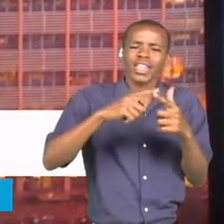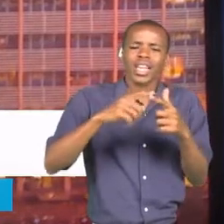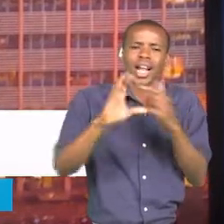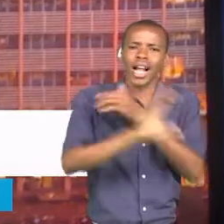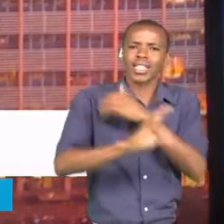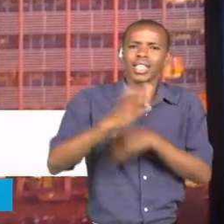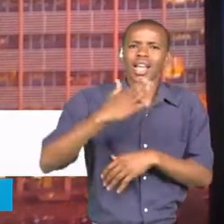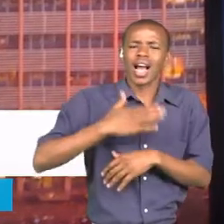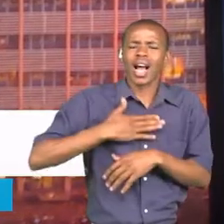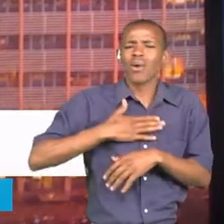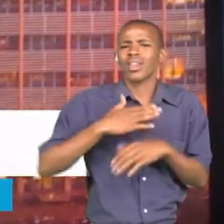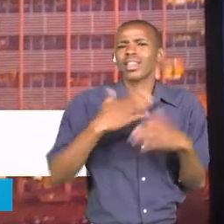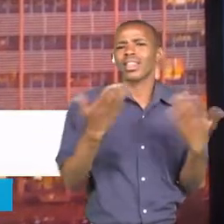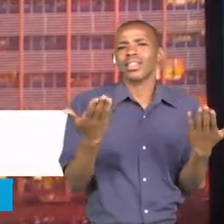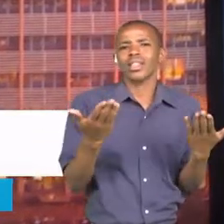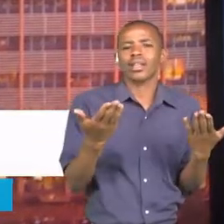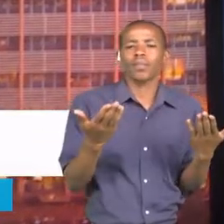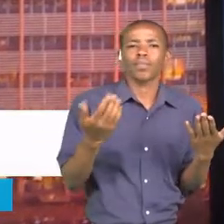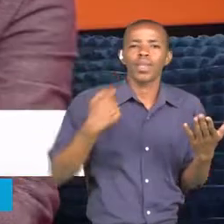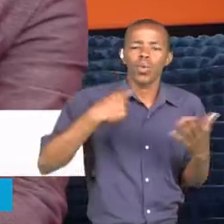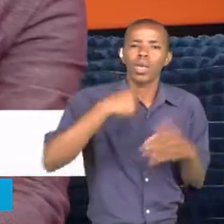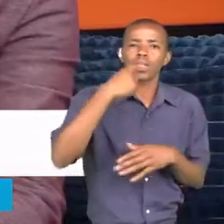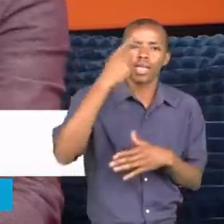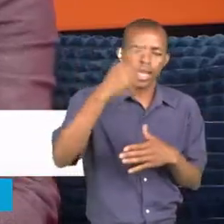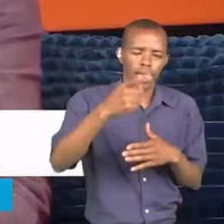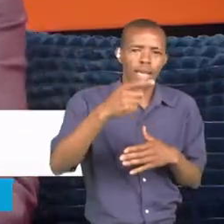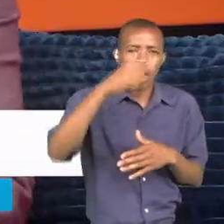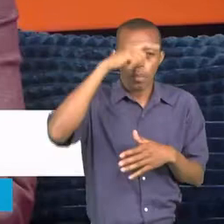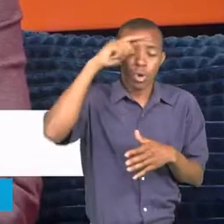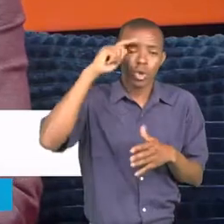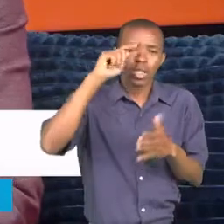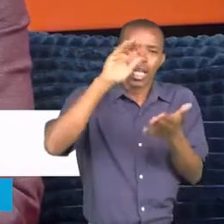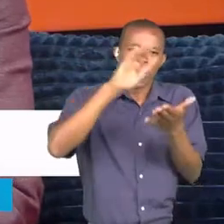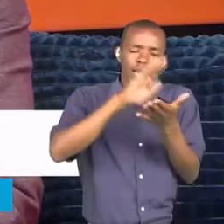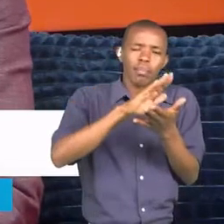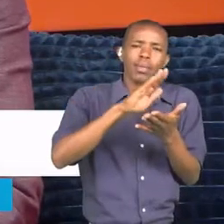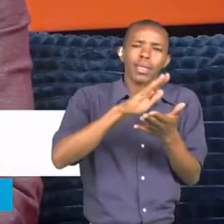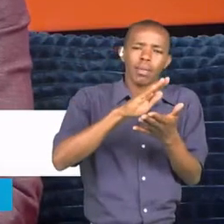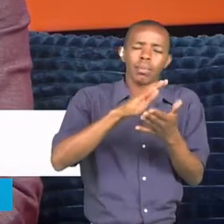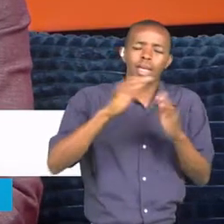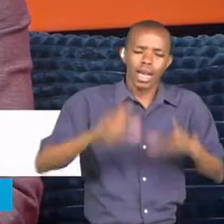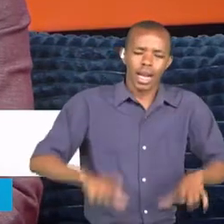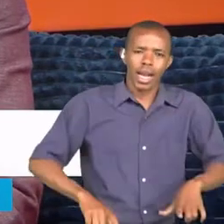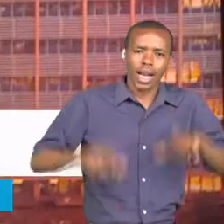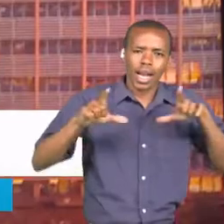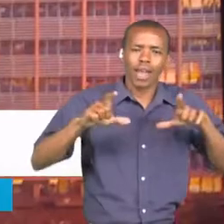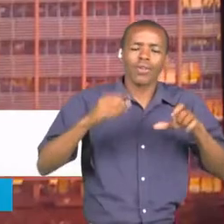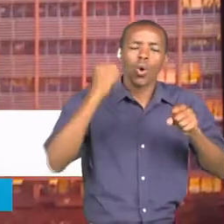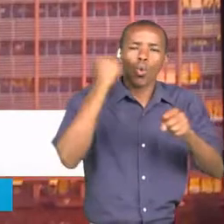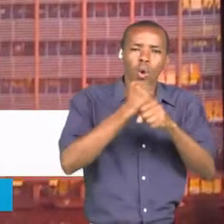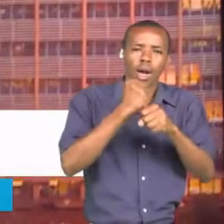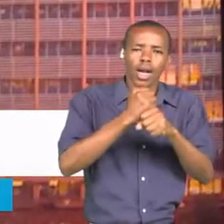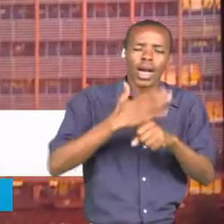country is it still then? Okay. So can we say that because we are keeping you barely alive, we are doing our job as a country? Hell